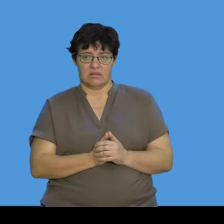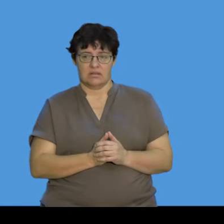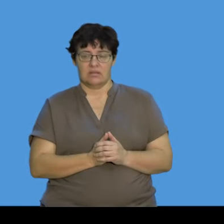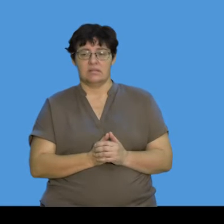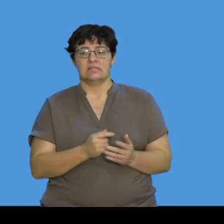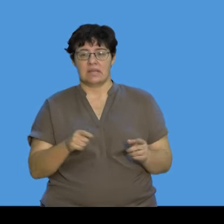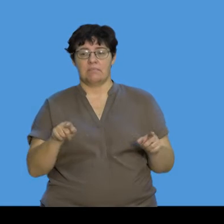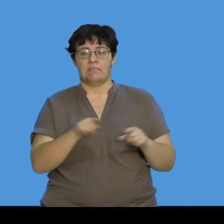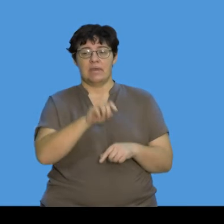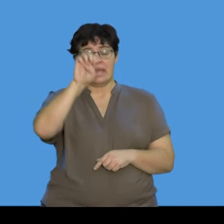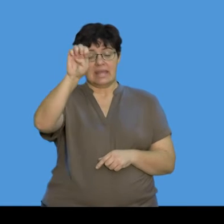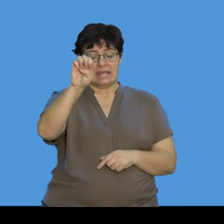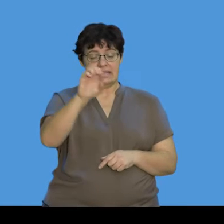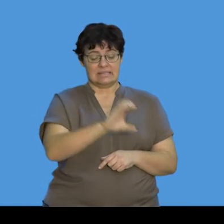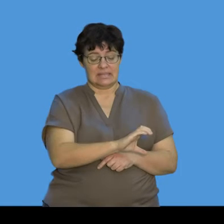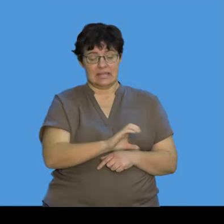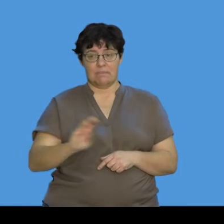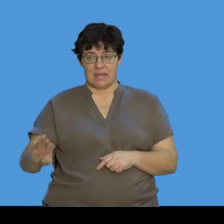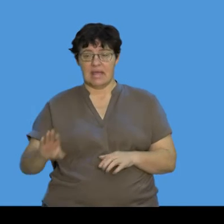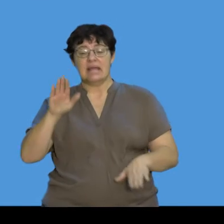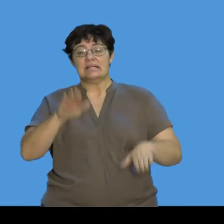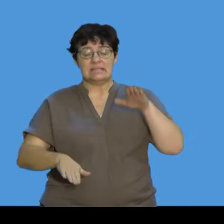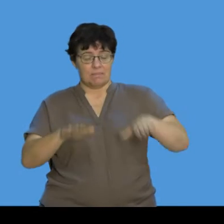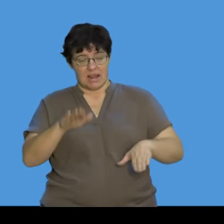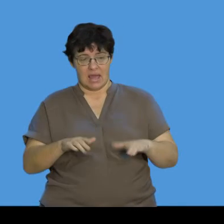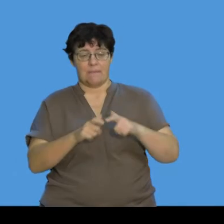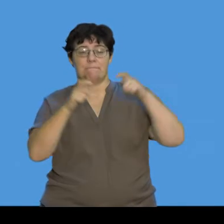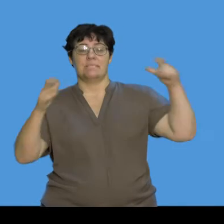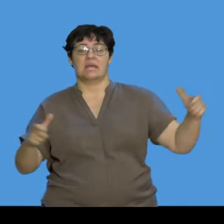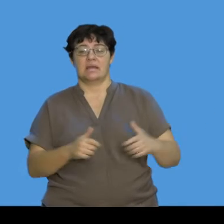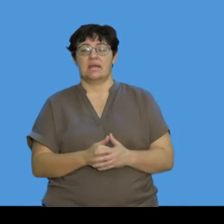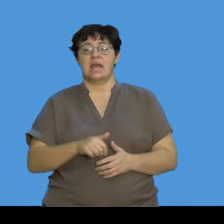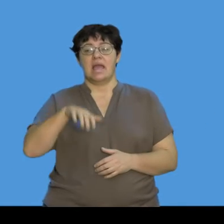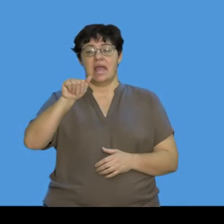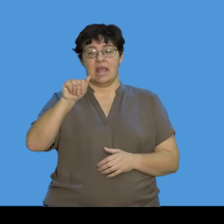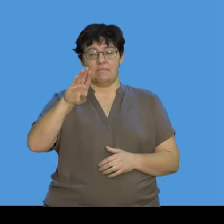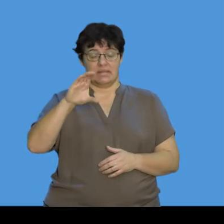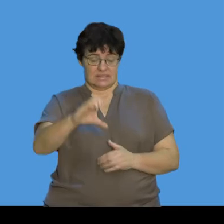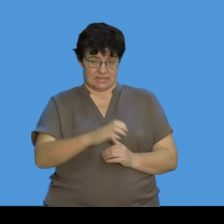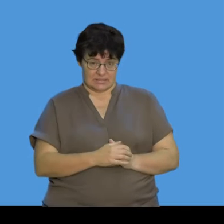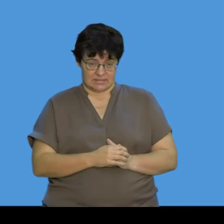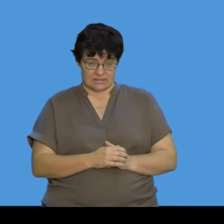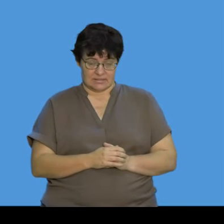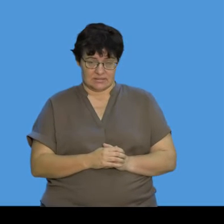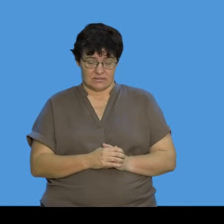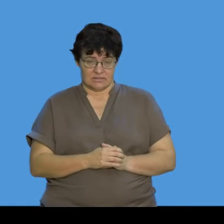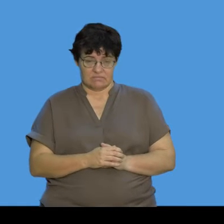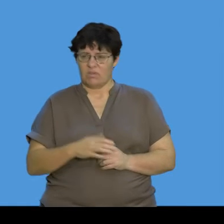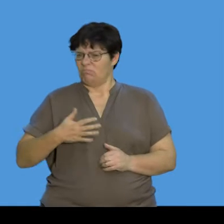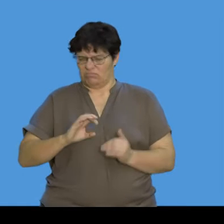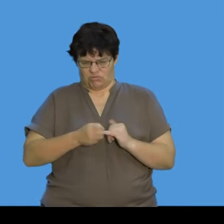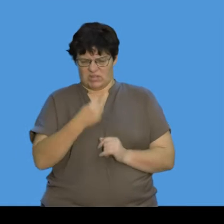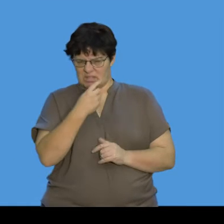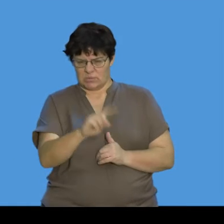triangle ECB is similar to the bigger triangle ABC, right? So what am I trying to